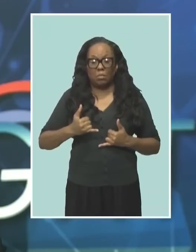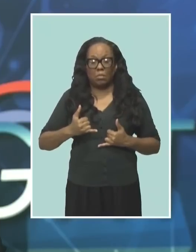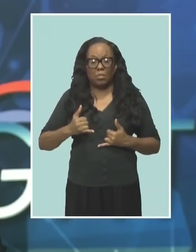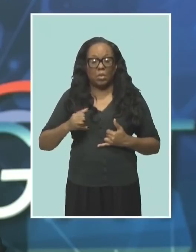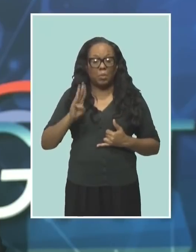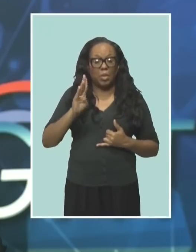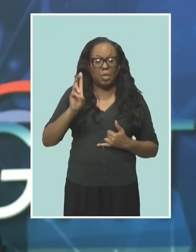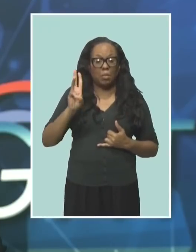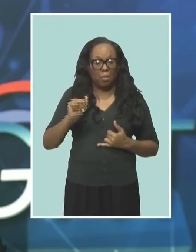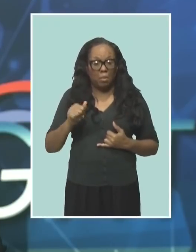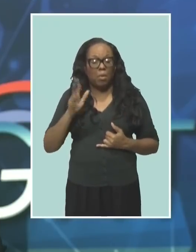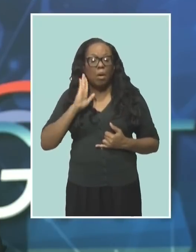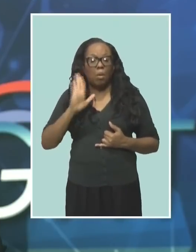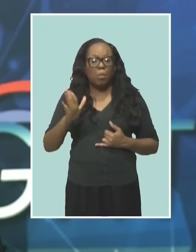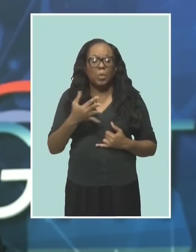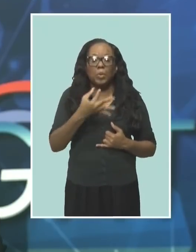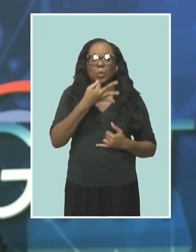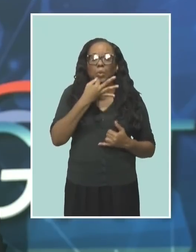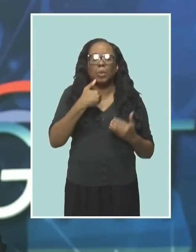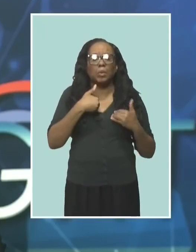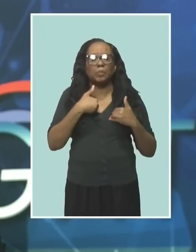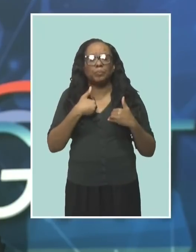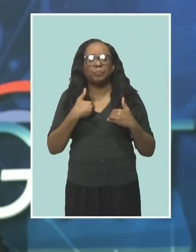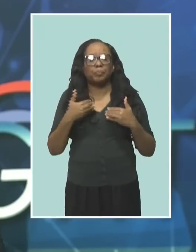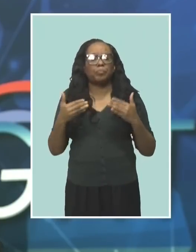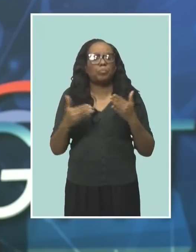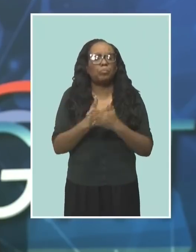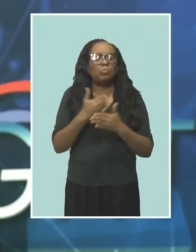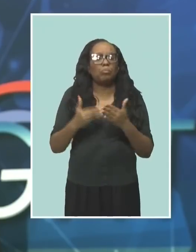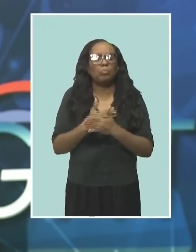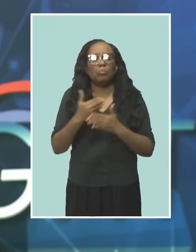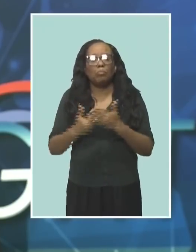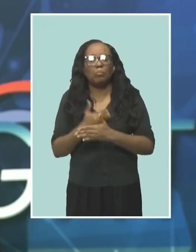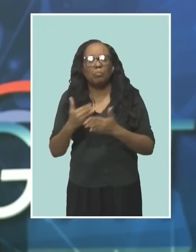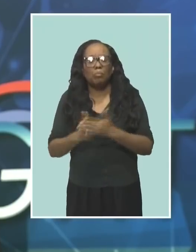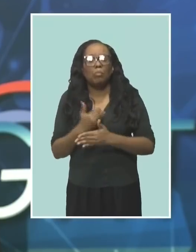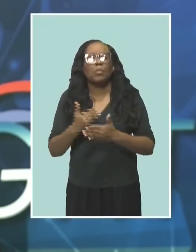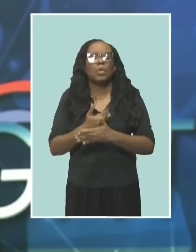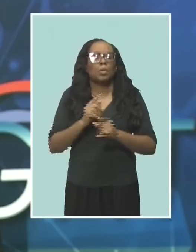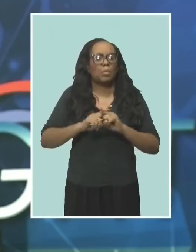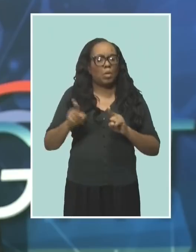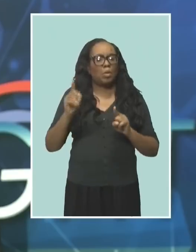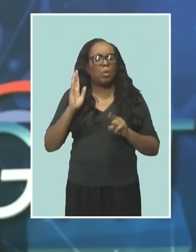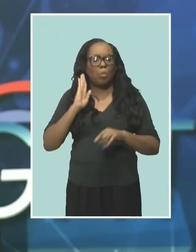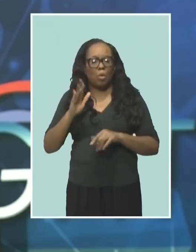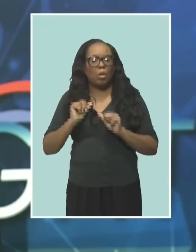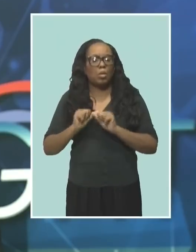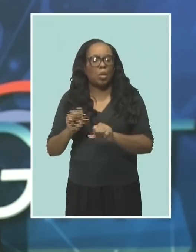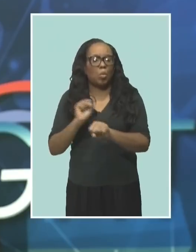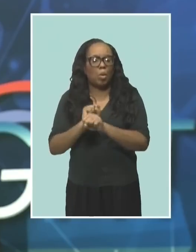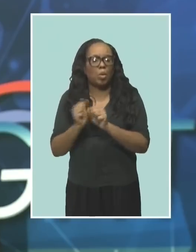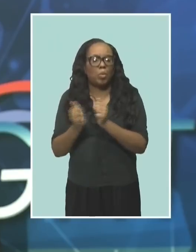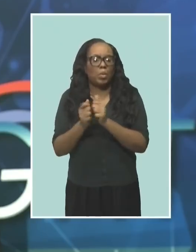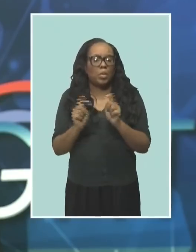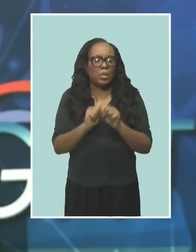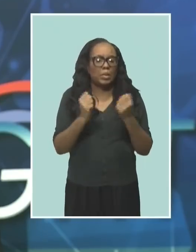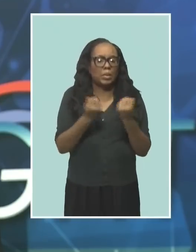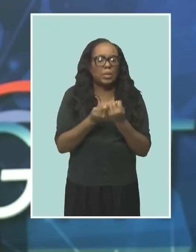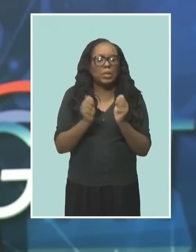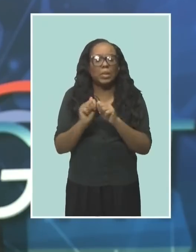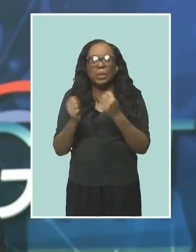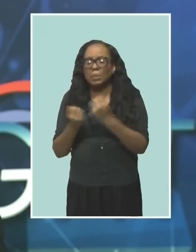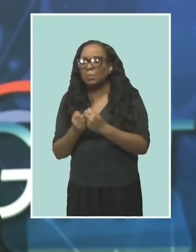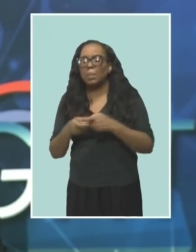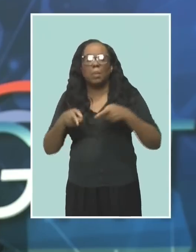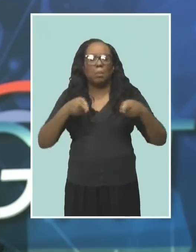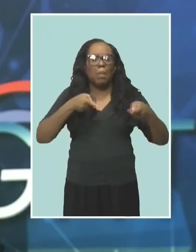of a welcomed transition phase and notes in the coming months he will work with all teams, management, union and the board of